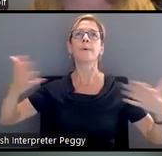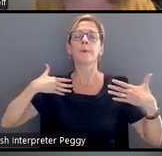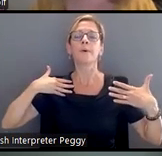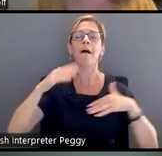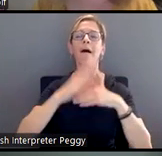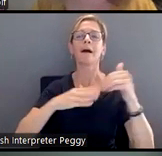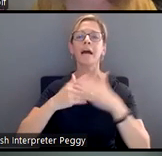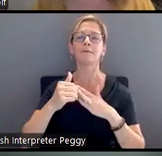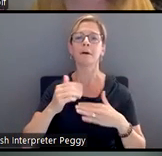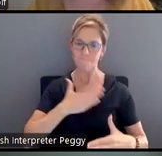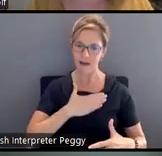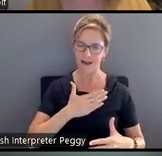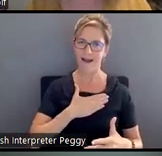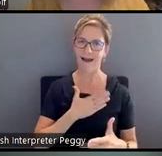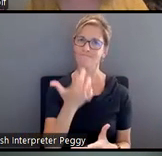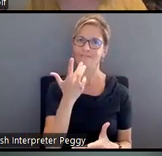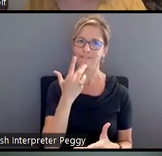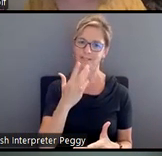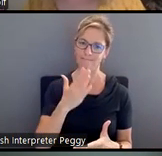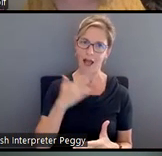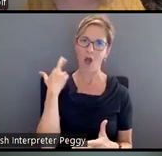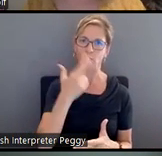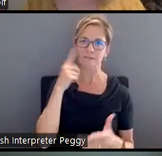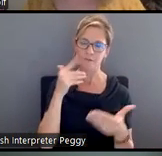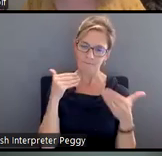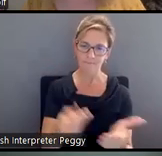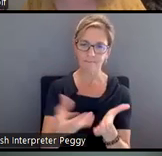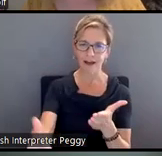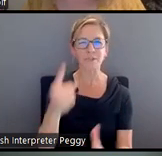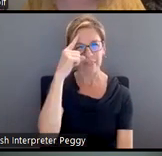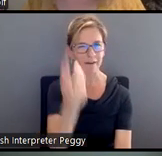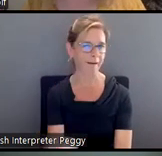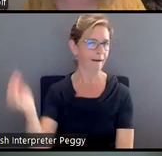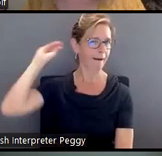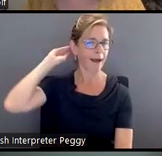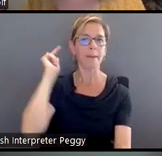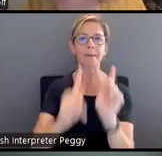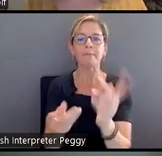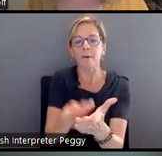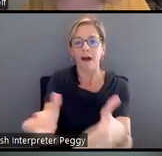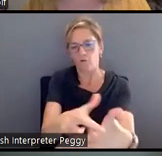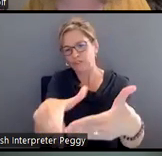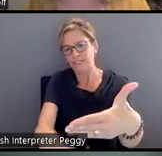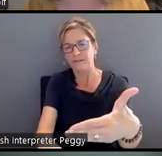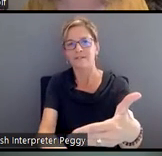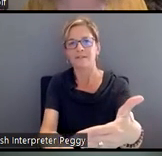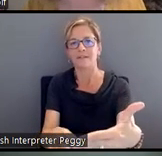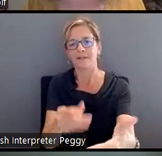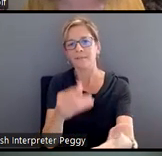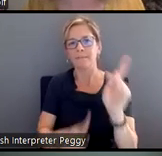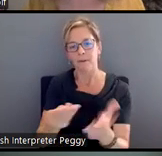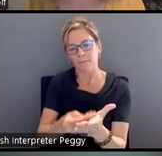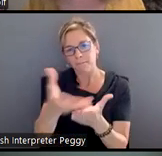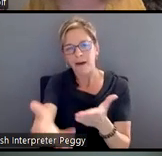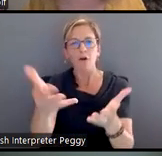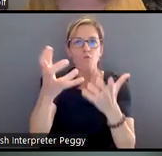comfortable. That's what we're purchasing. So that's really important to remember. We're purchasing the benefits, what